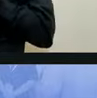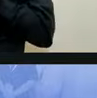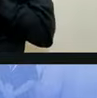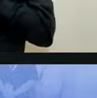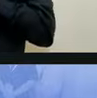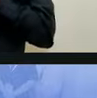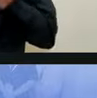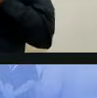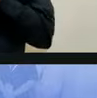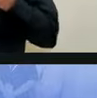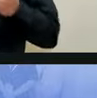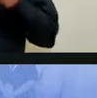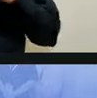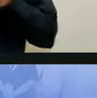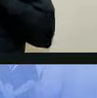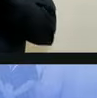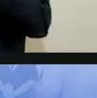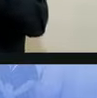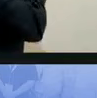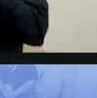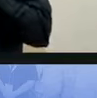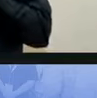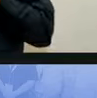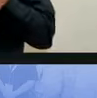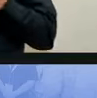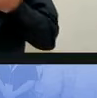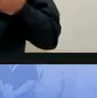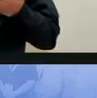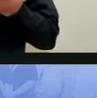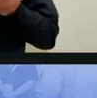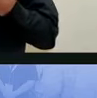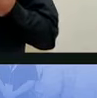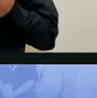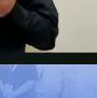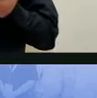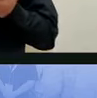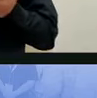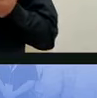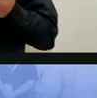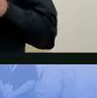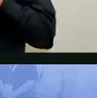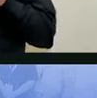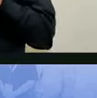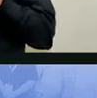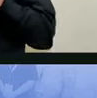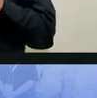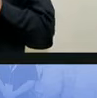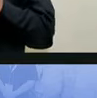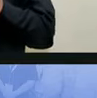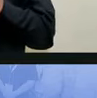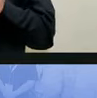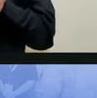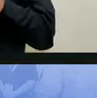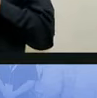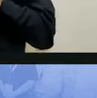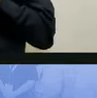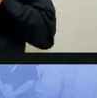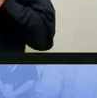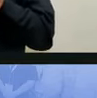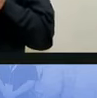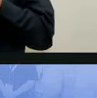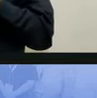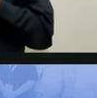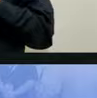So building from that, if we refer to this policy brief by UN on SDGs, okay, UN agrees